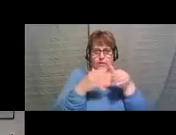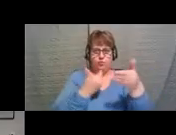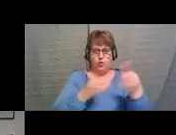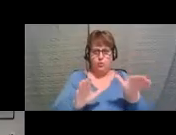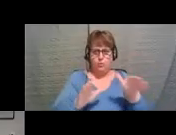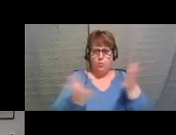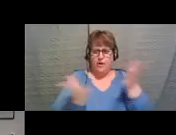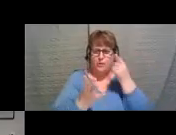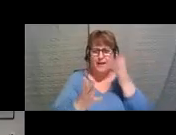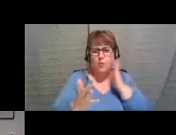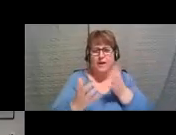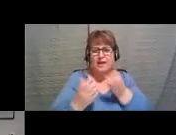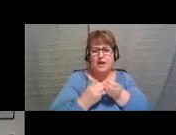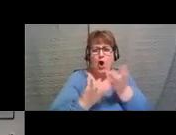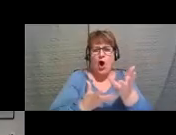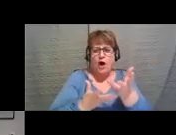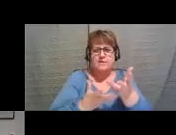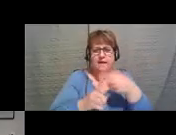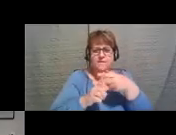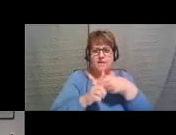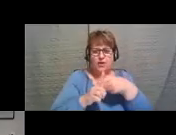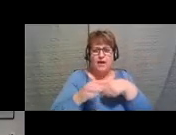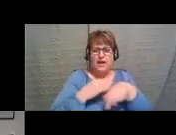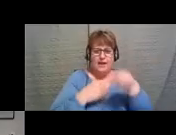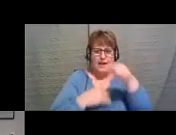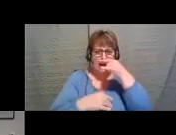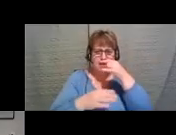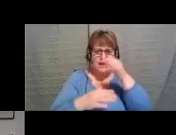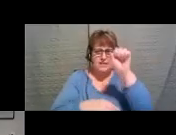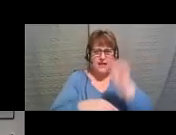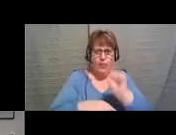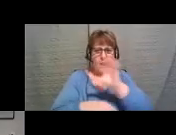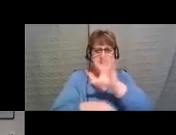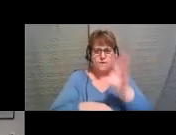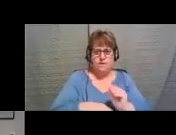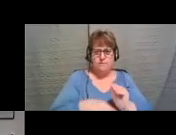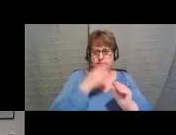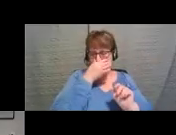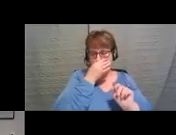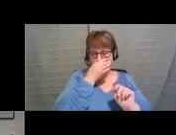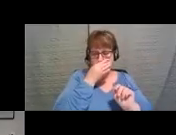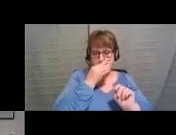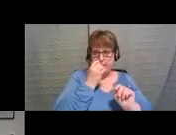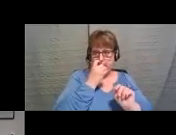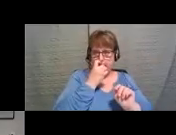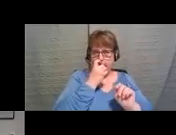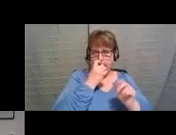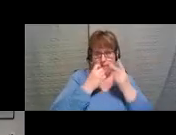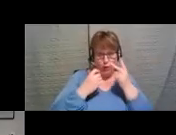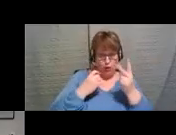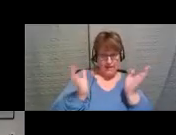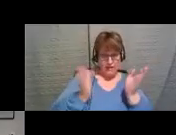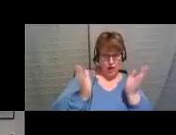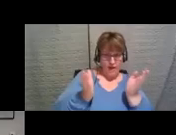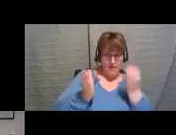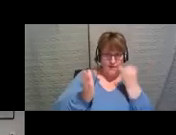do you suppose would cause acute fever in children in Southern Africa? Now I'm watching the chat, and so if you